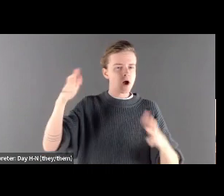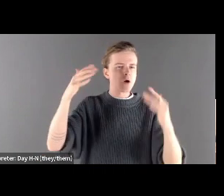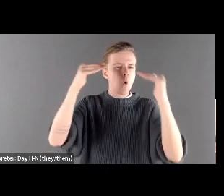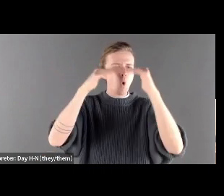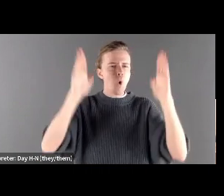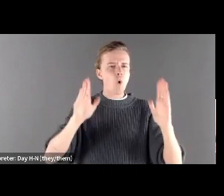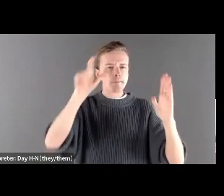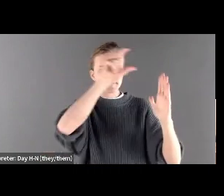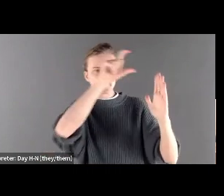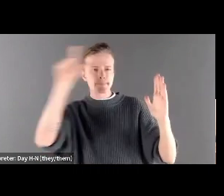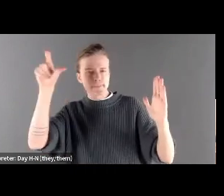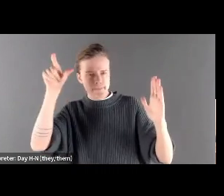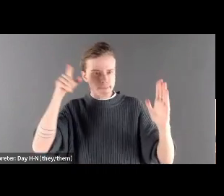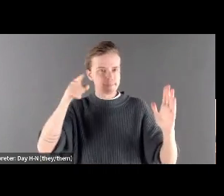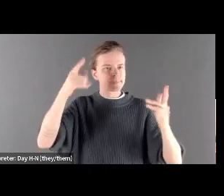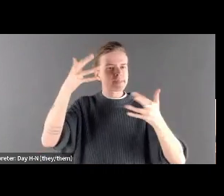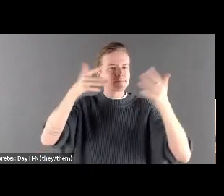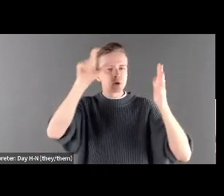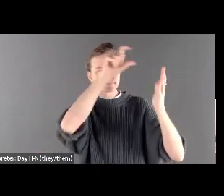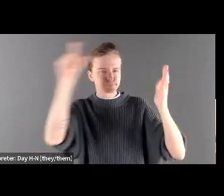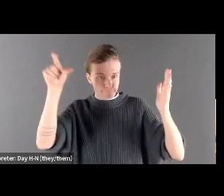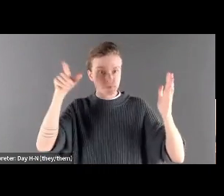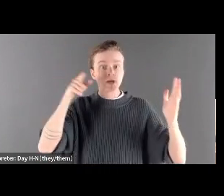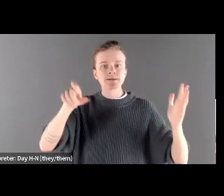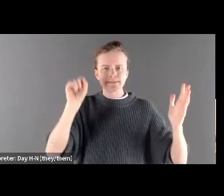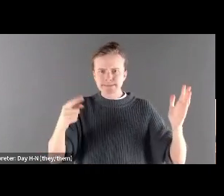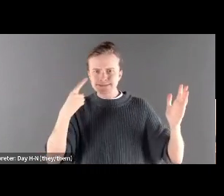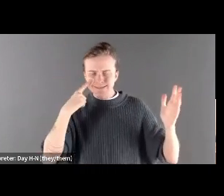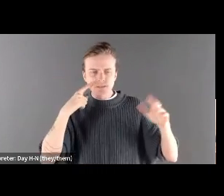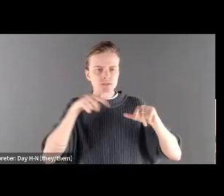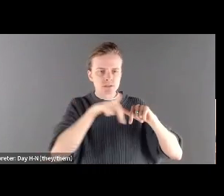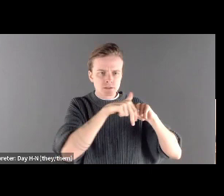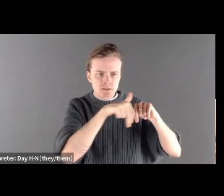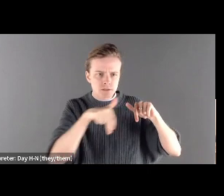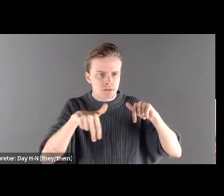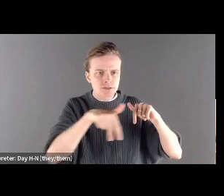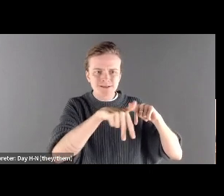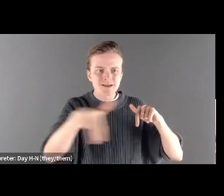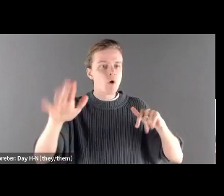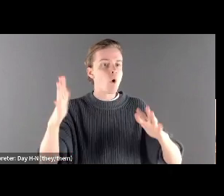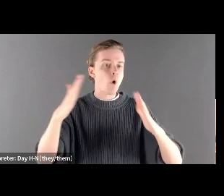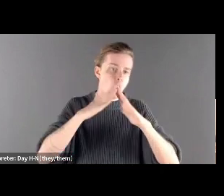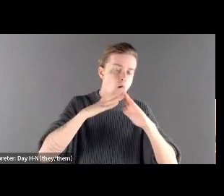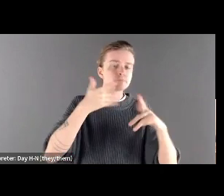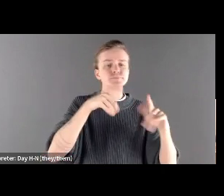how much they're surveilled by these cameras along their routes. We were also able to generate insights such as the prevalence